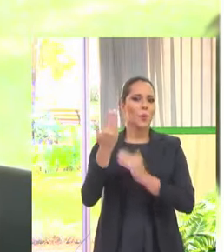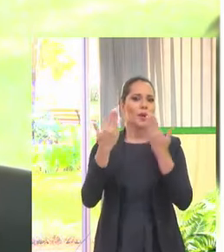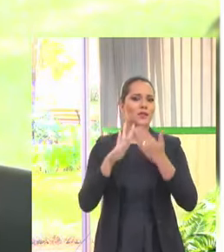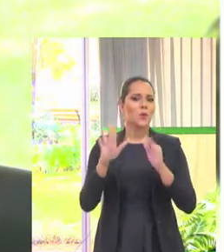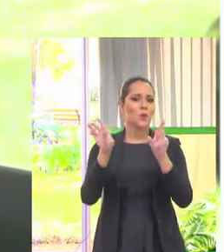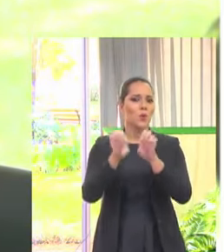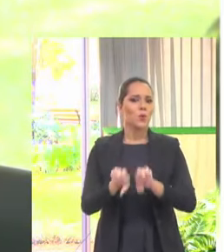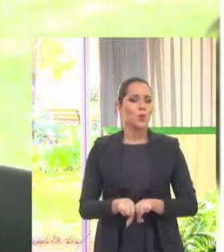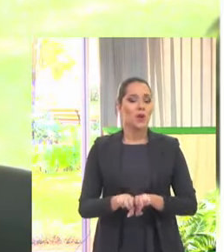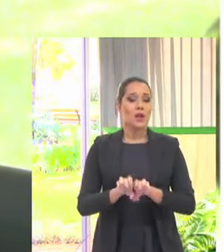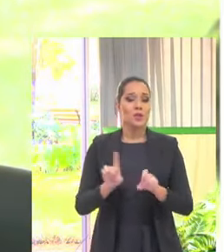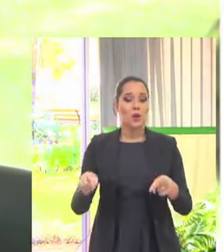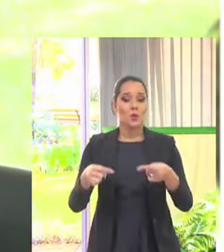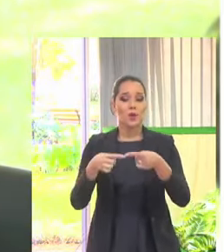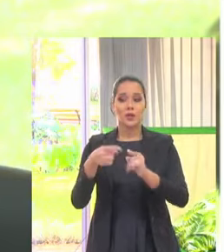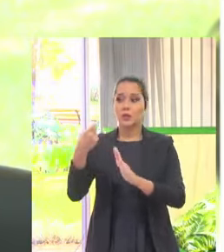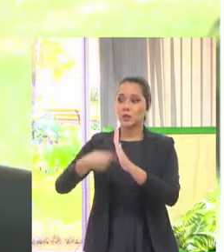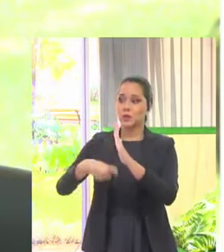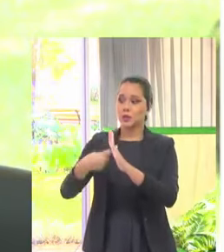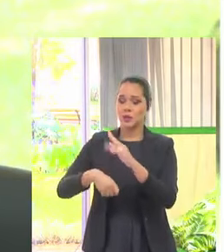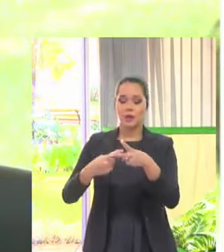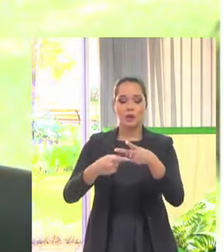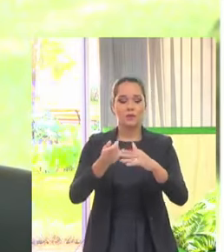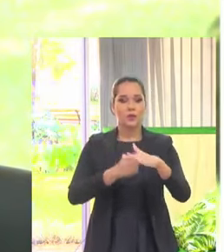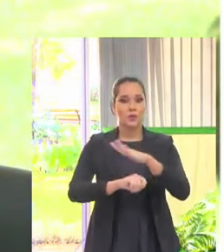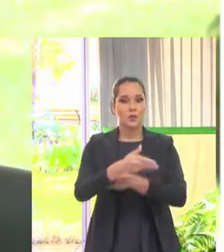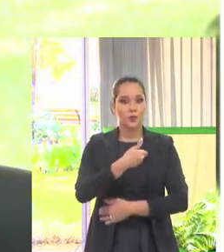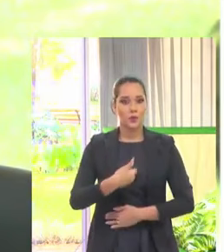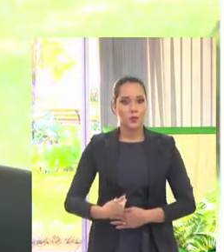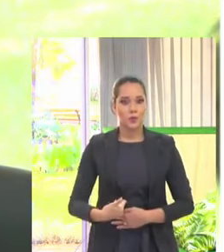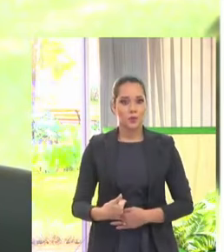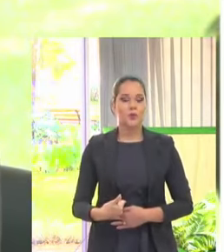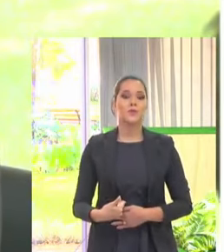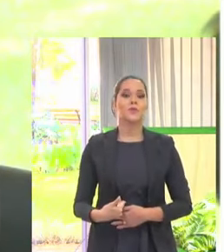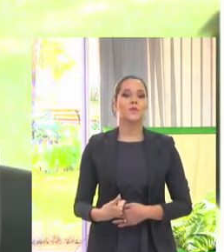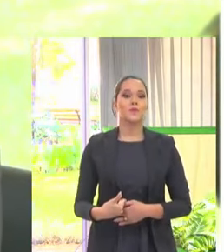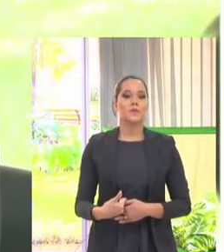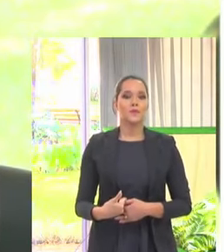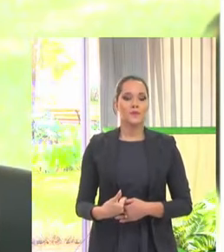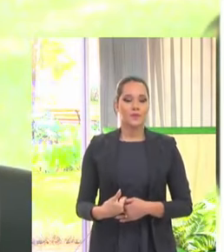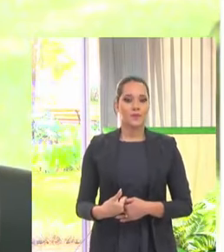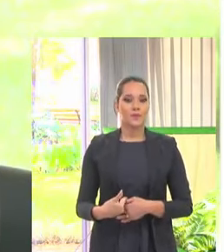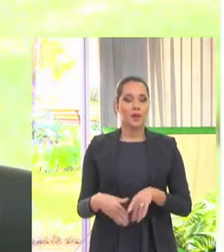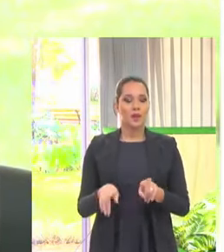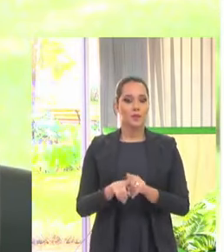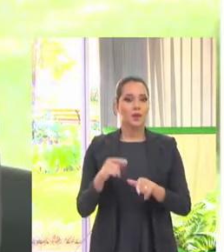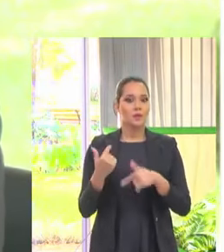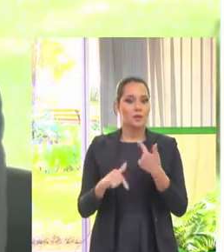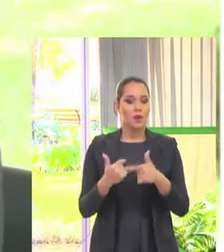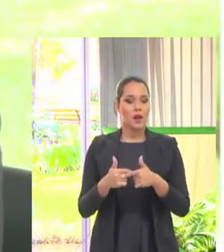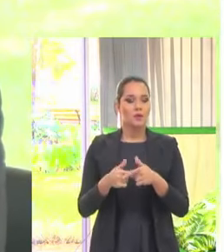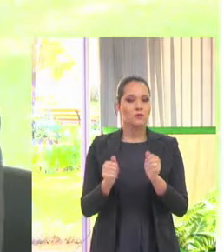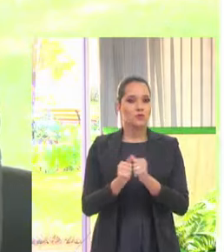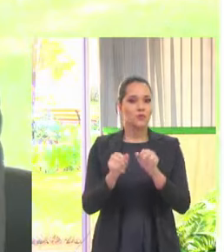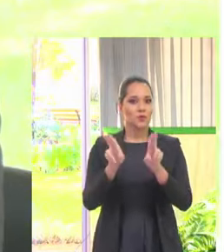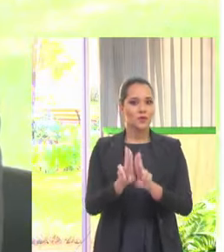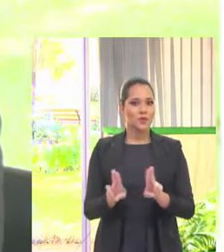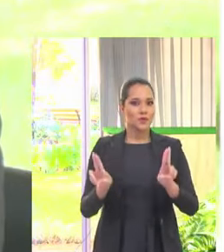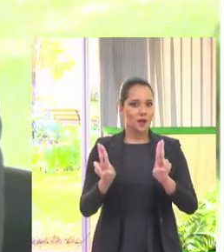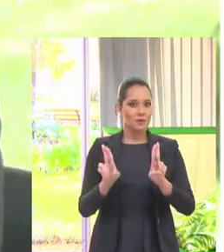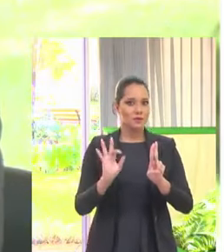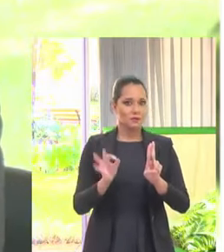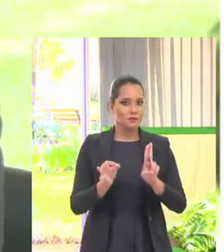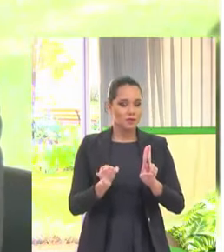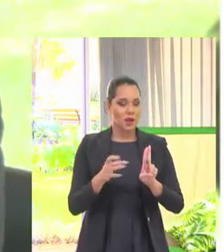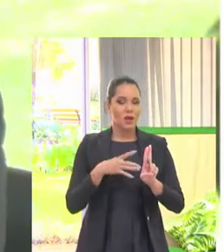credits, public investments in these areas, and working with universities and working across borders